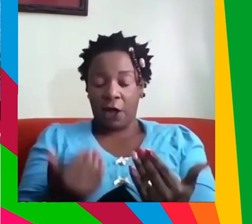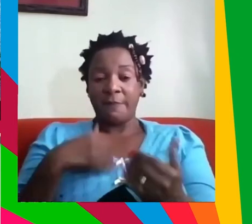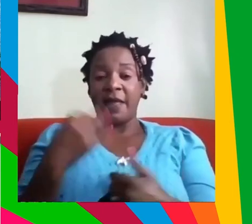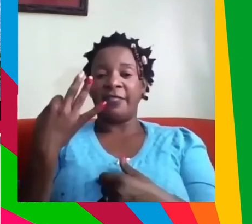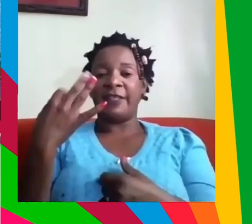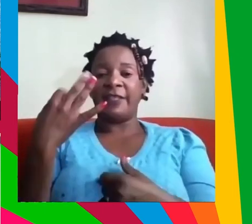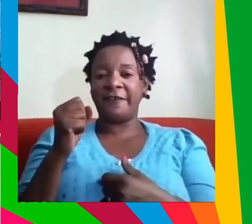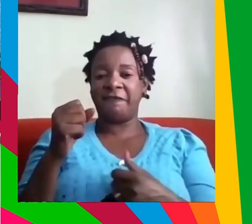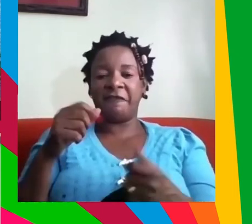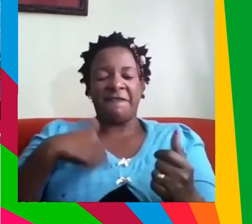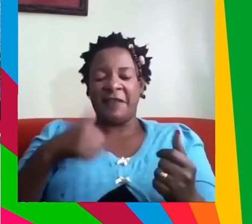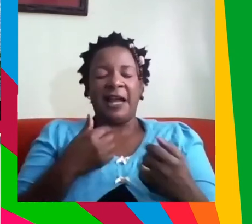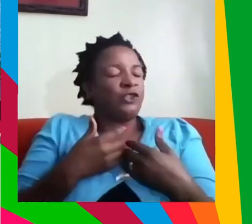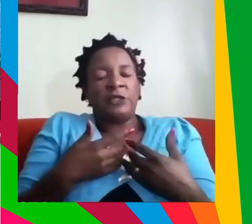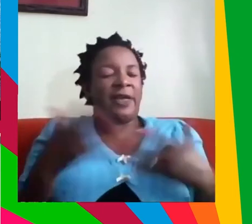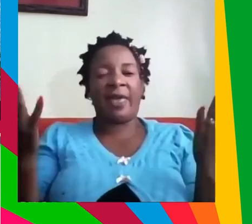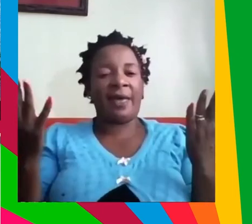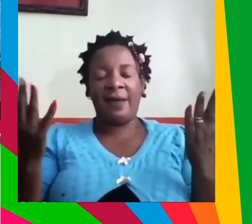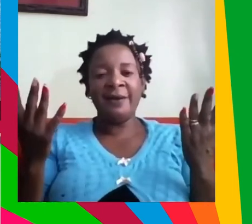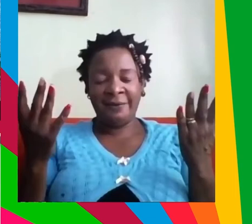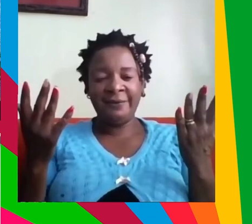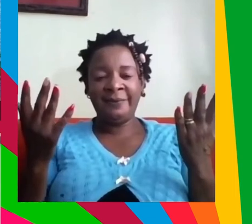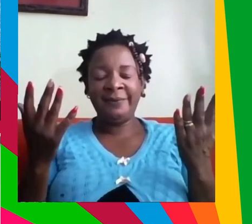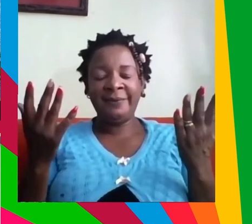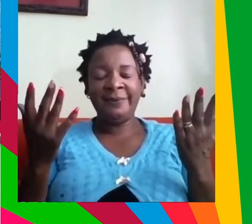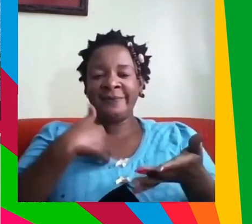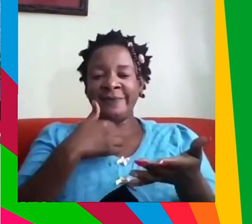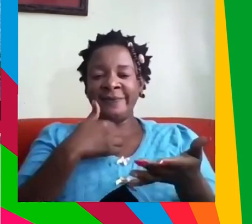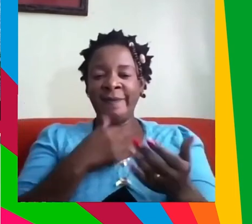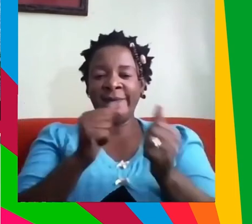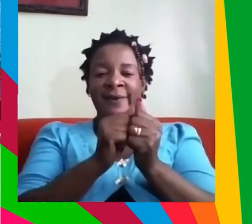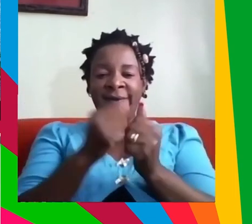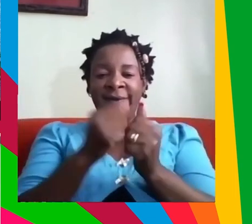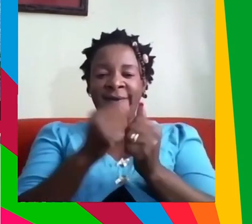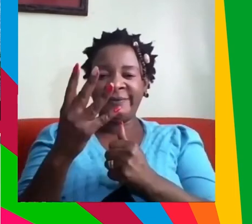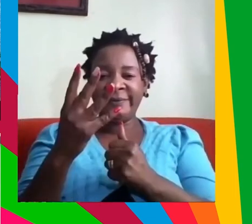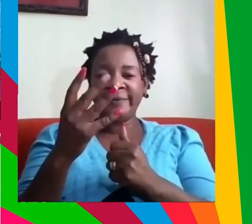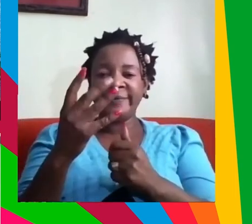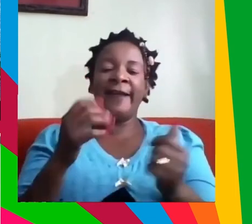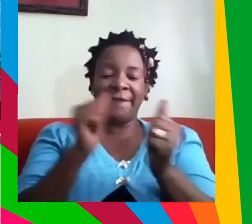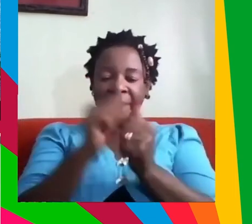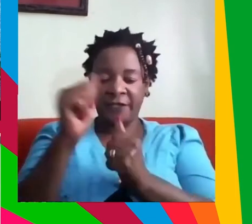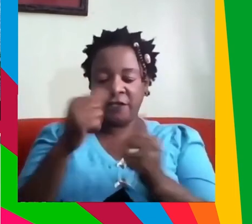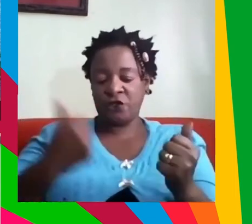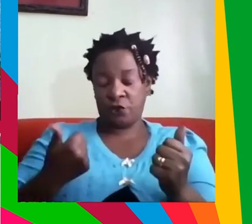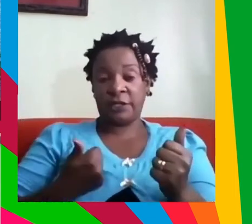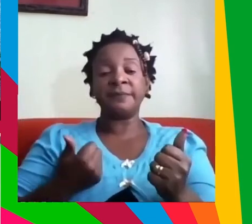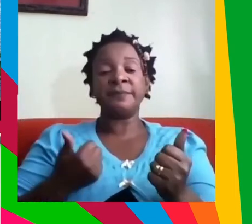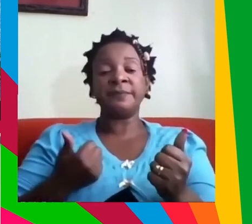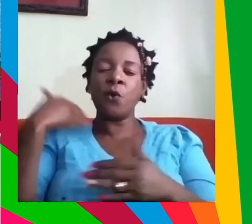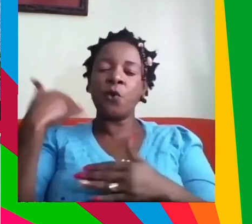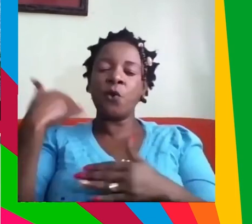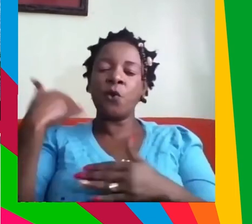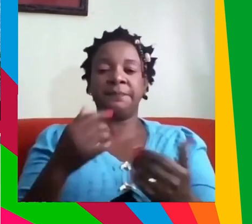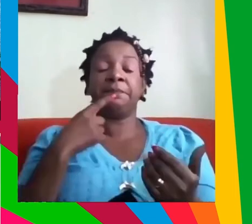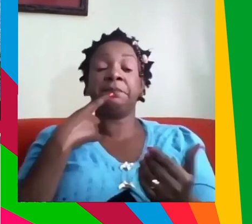I don't care anymore. I have two teenage daughters, age 14 next month and 15. And I always tell them, you can be whoever you